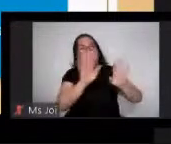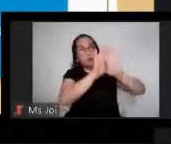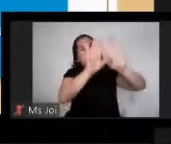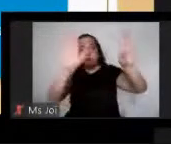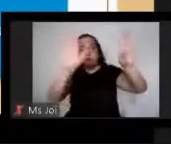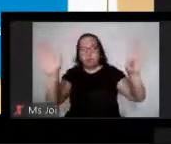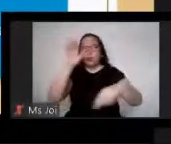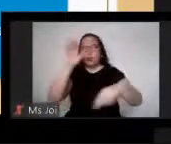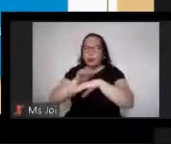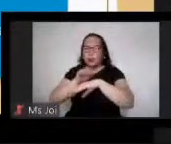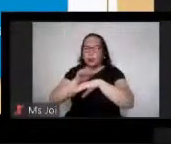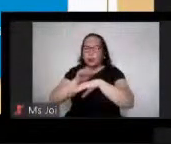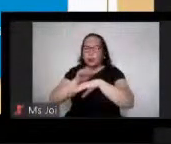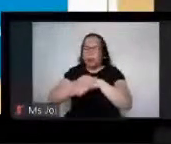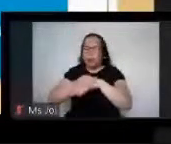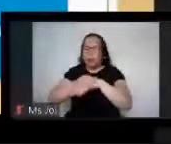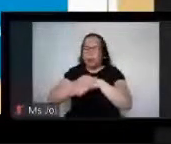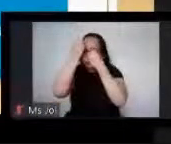ating mga